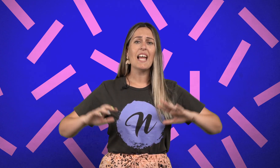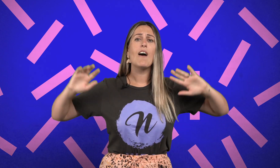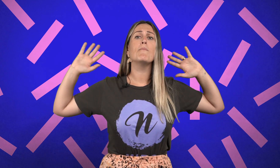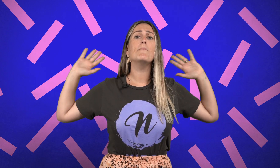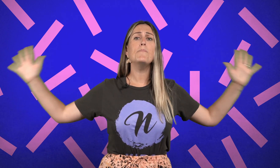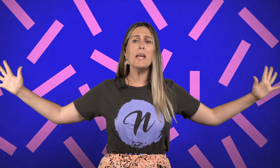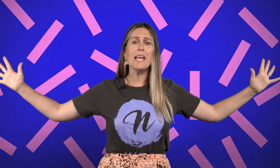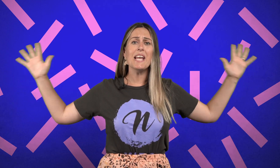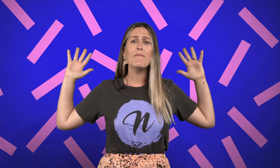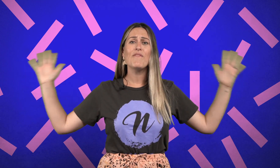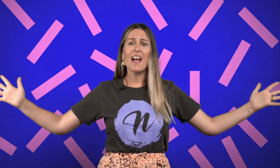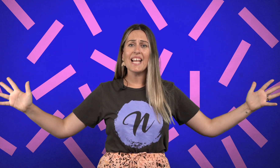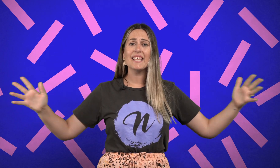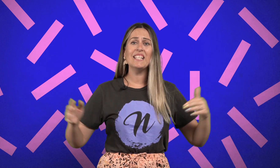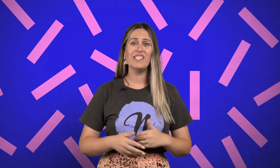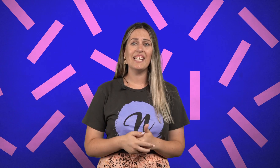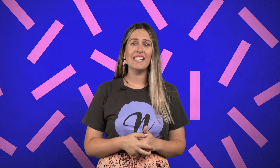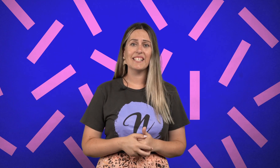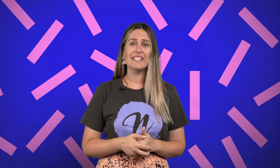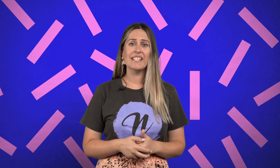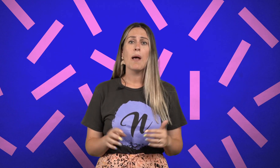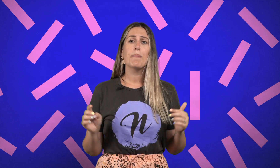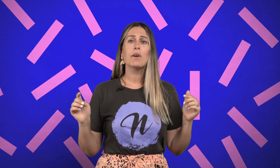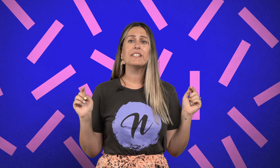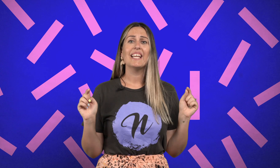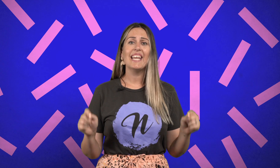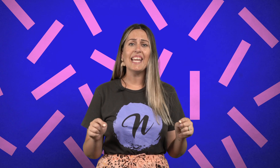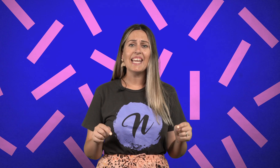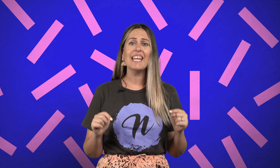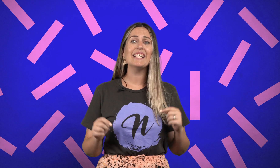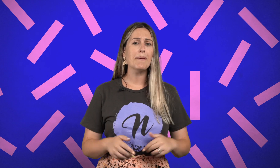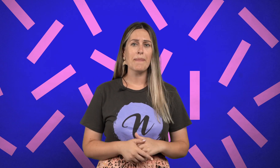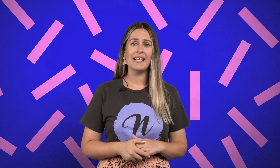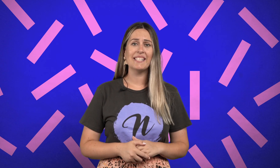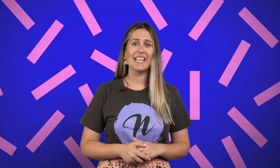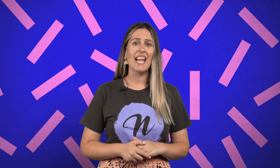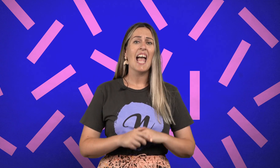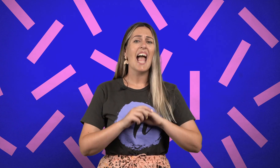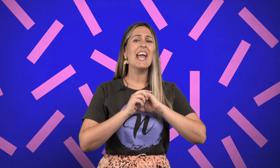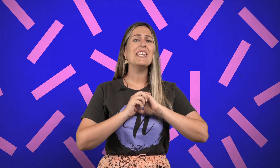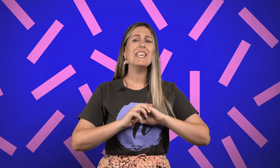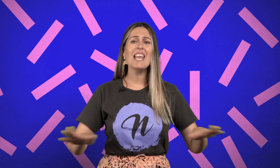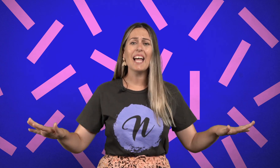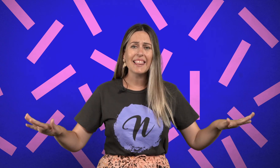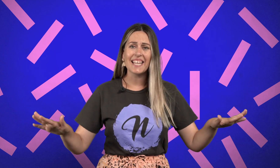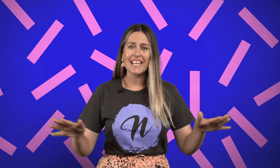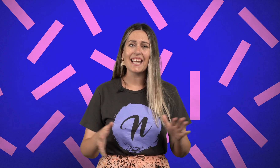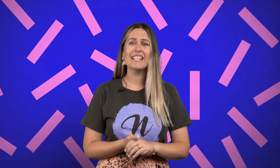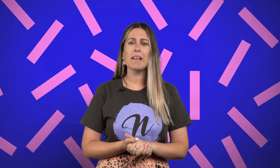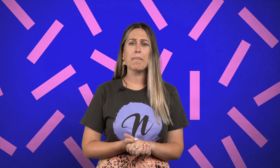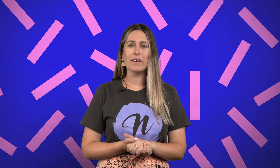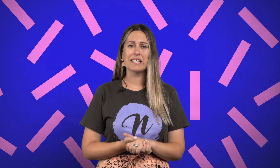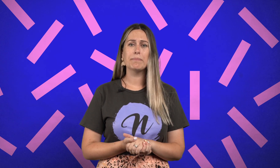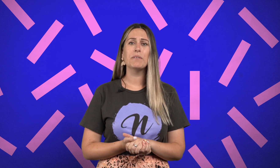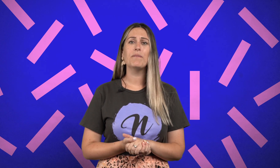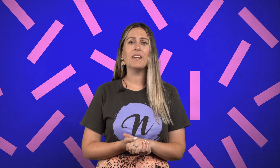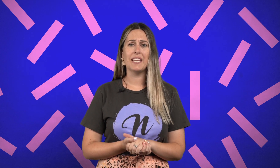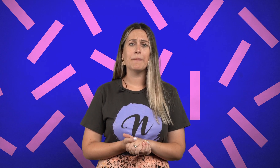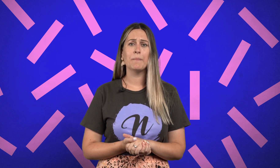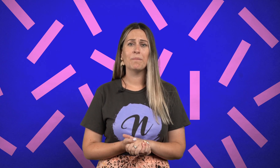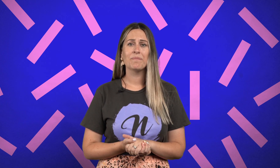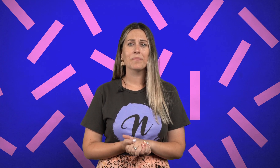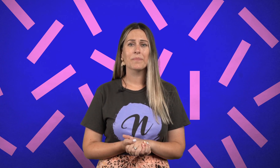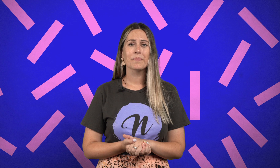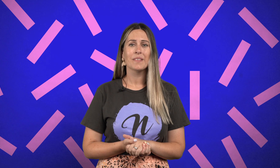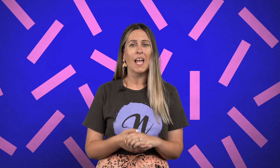We can have big faith in Jesus because he is amazing and nothing is impossible for